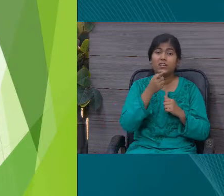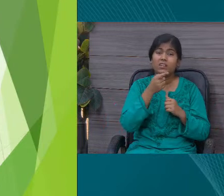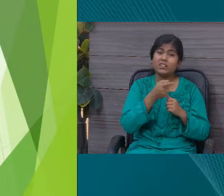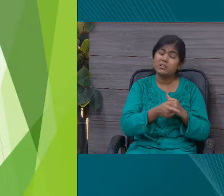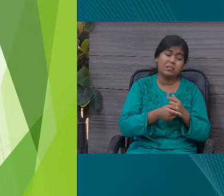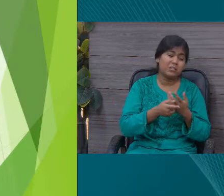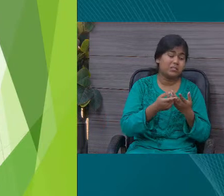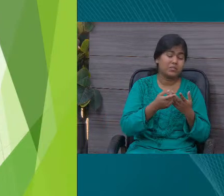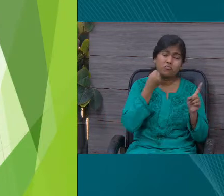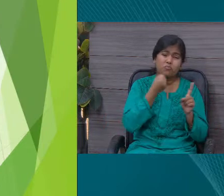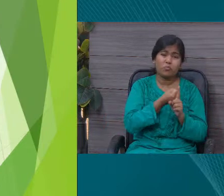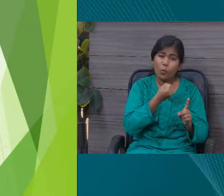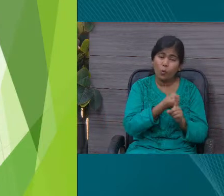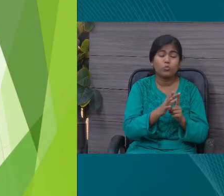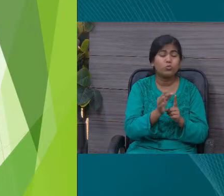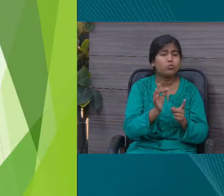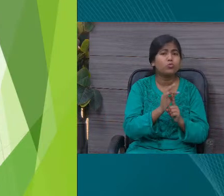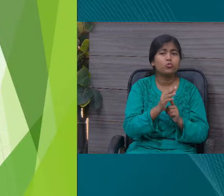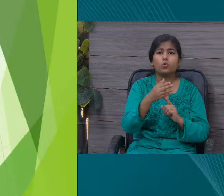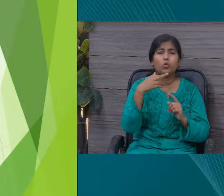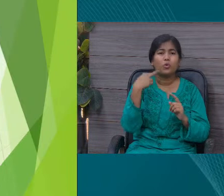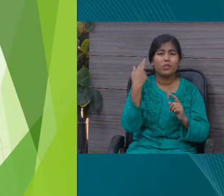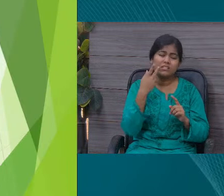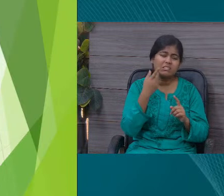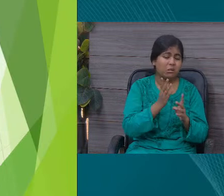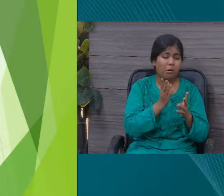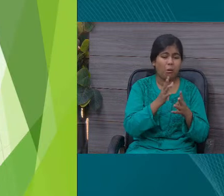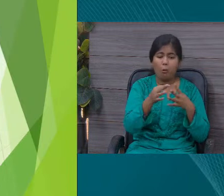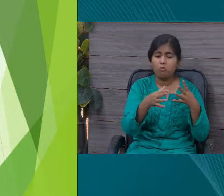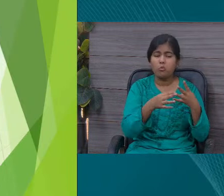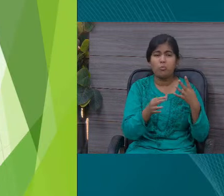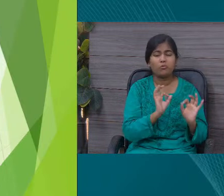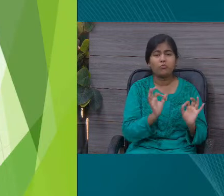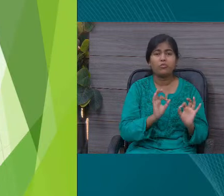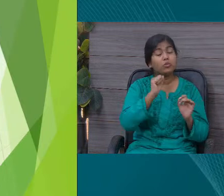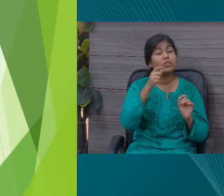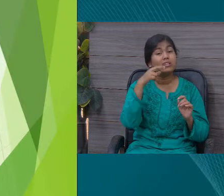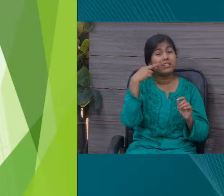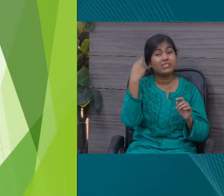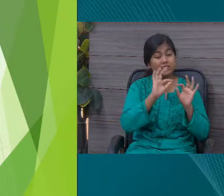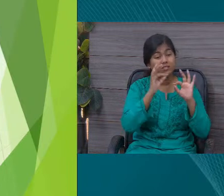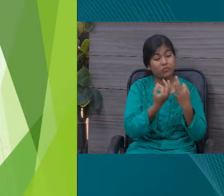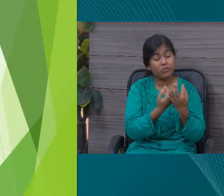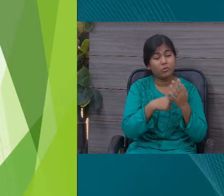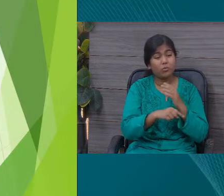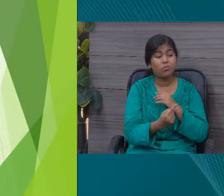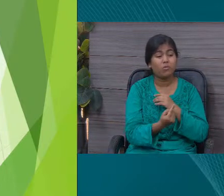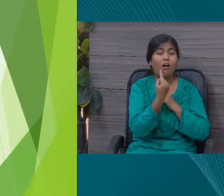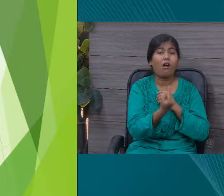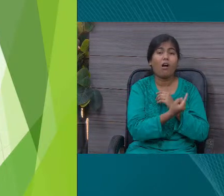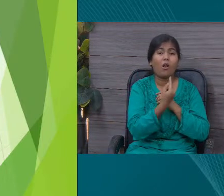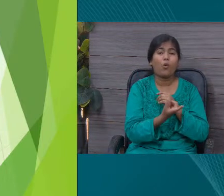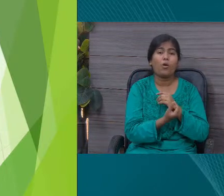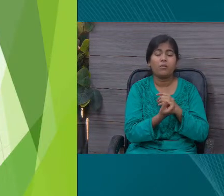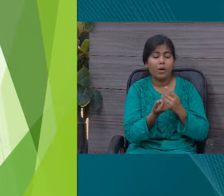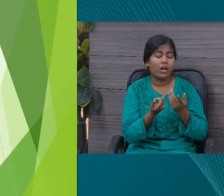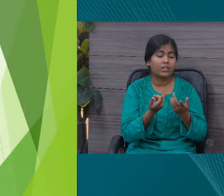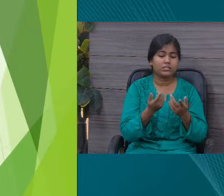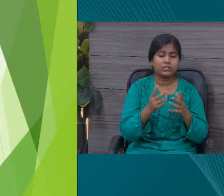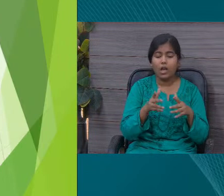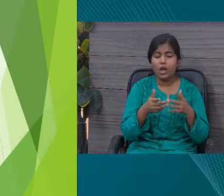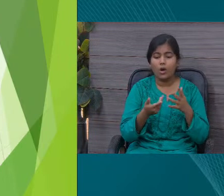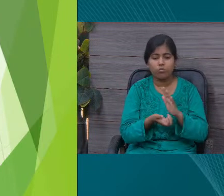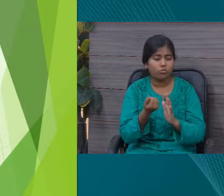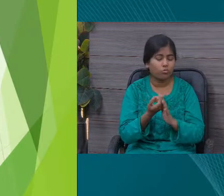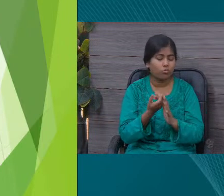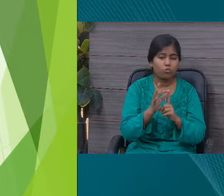do that work. Why? Because he does not have any other option. He is the sole earner in his family. That is why the writer is a little disturbed